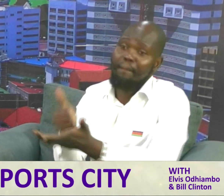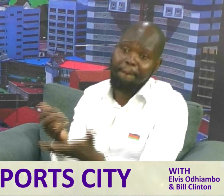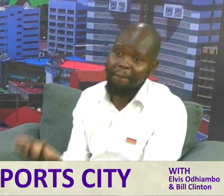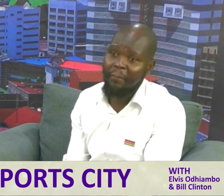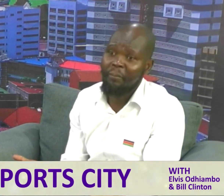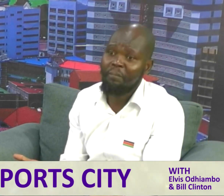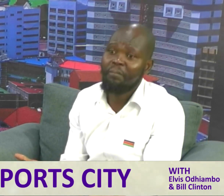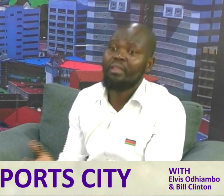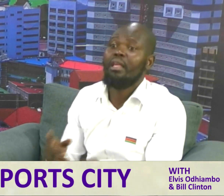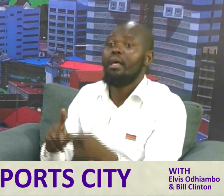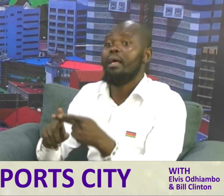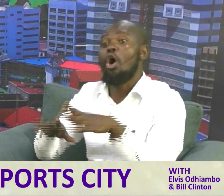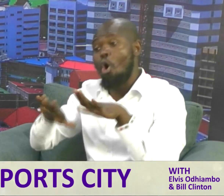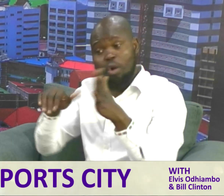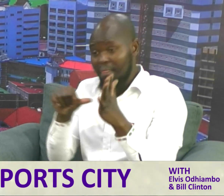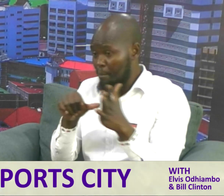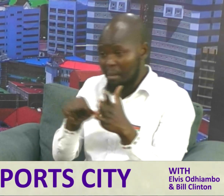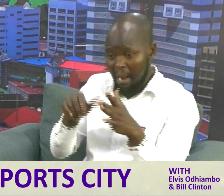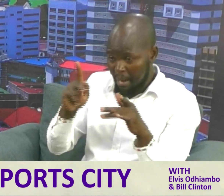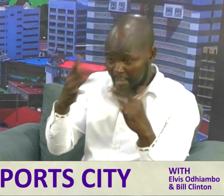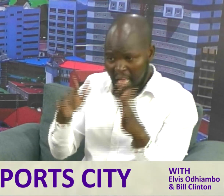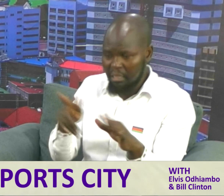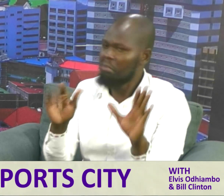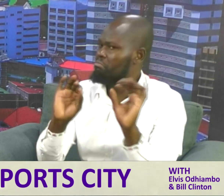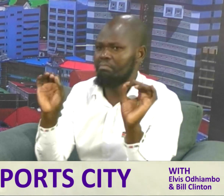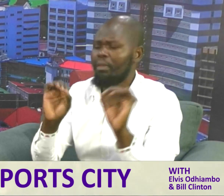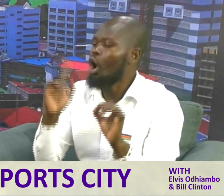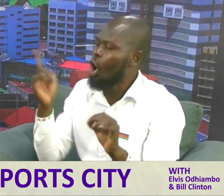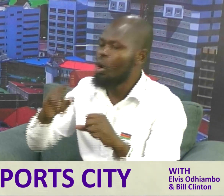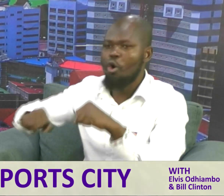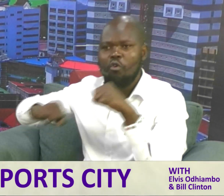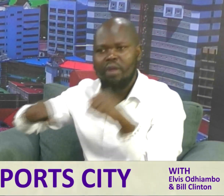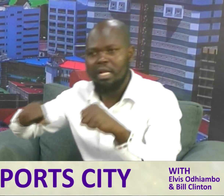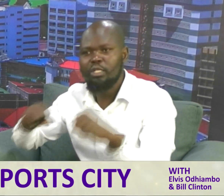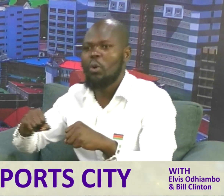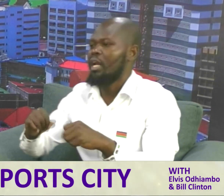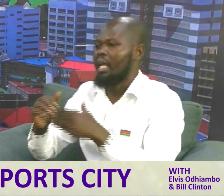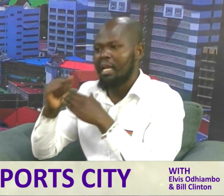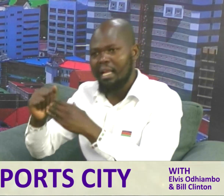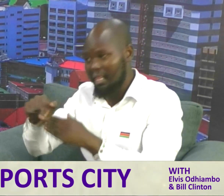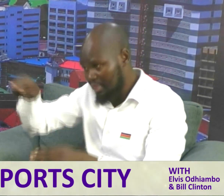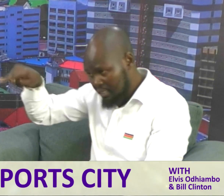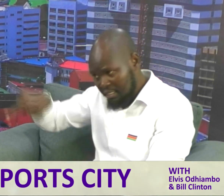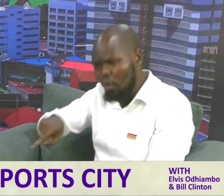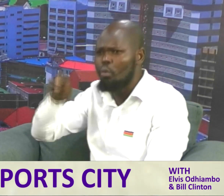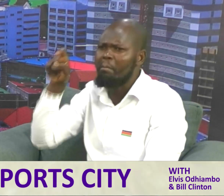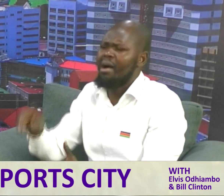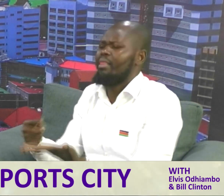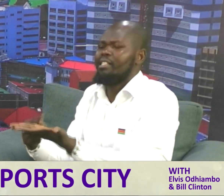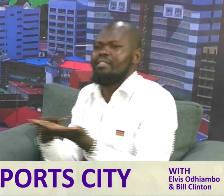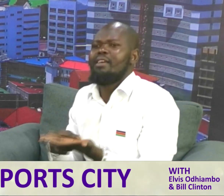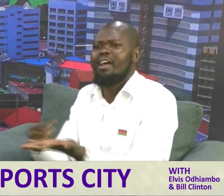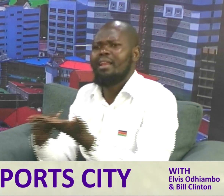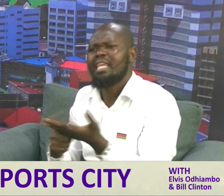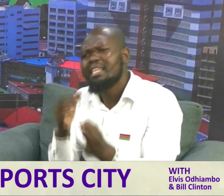funding is really problem. That I think is a problem, but the whole team doesn't have a problem. The official